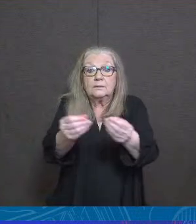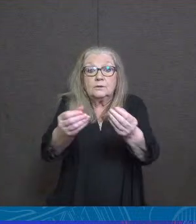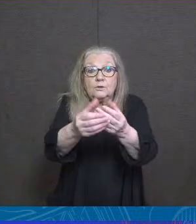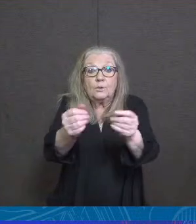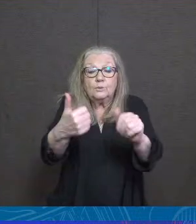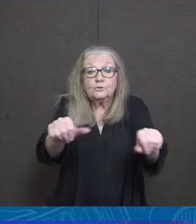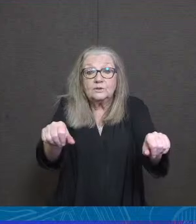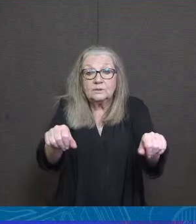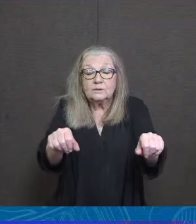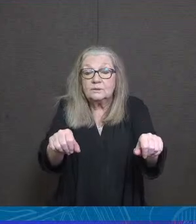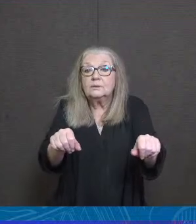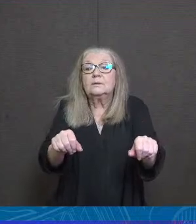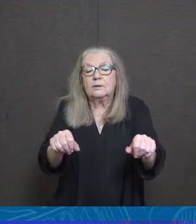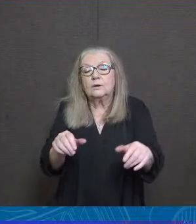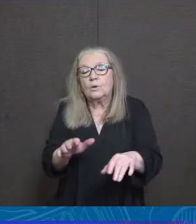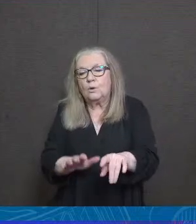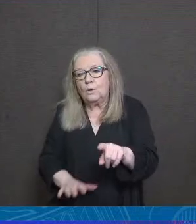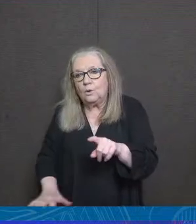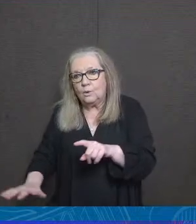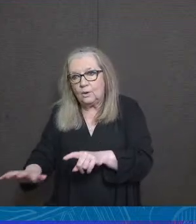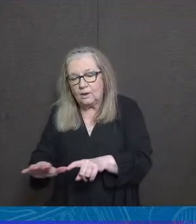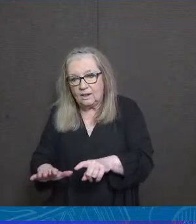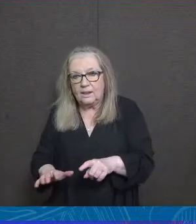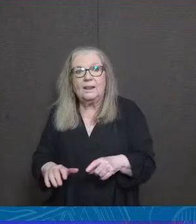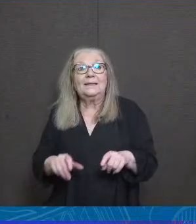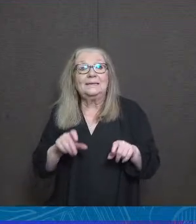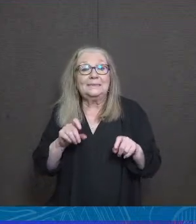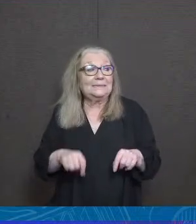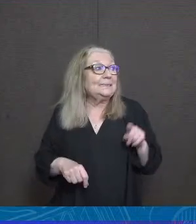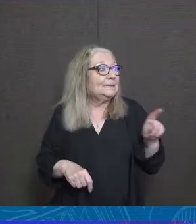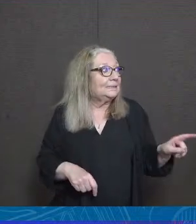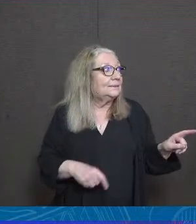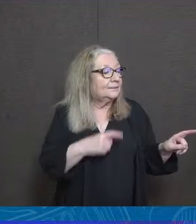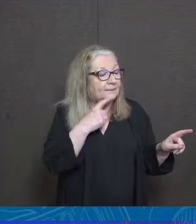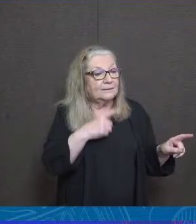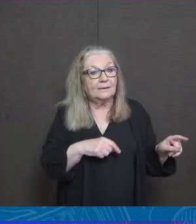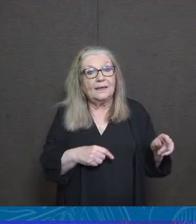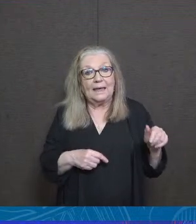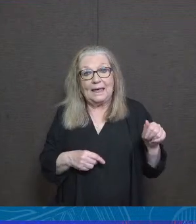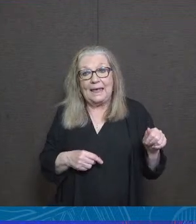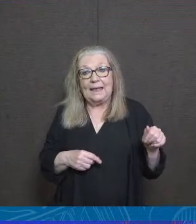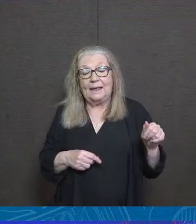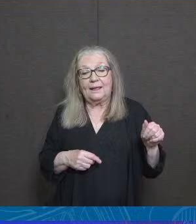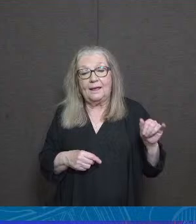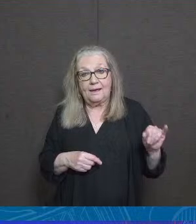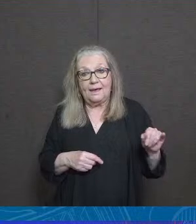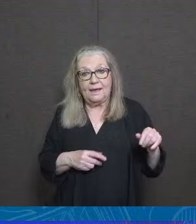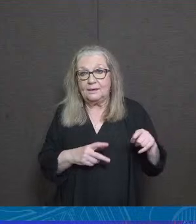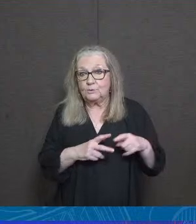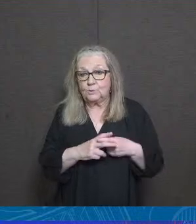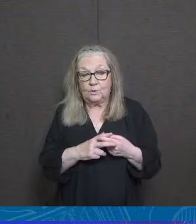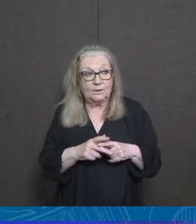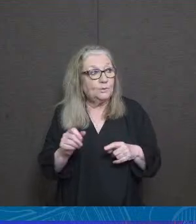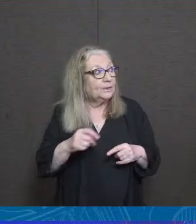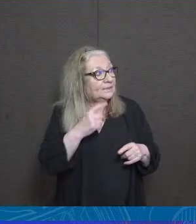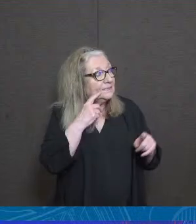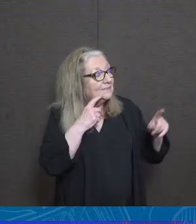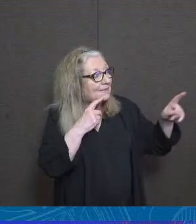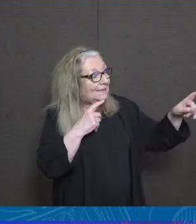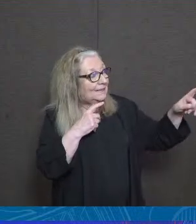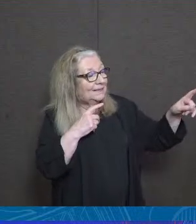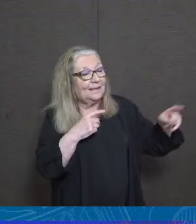tool. This one is going to be very fast. So this is really based on my experience. I find this image very lovely. You can see the Singapore flag.